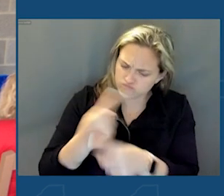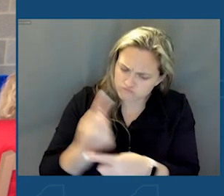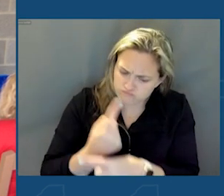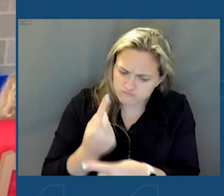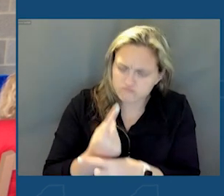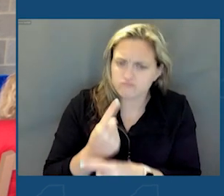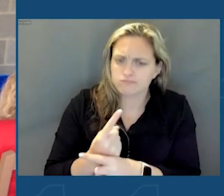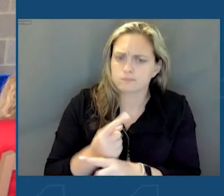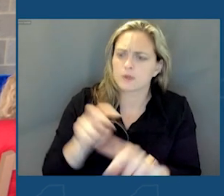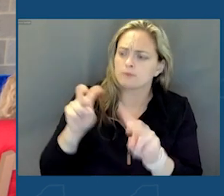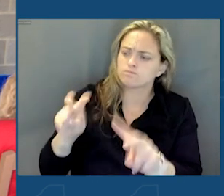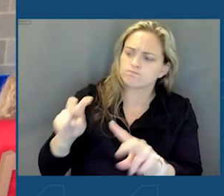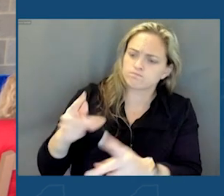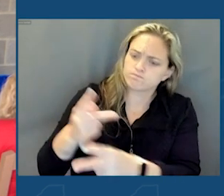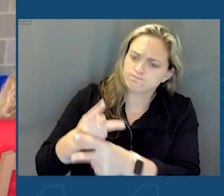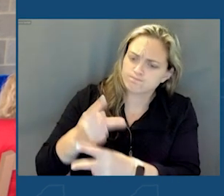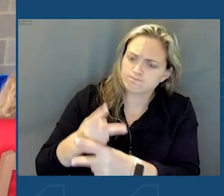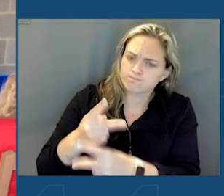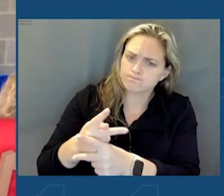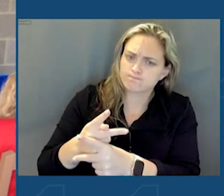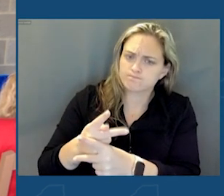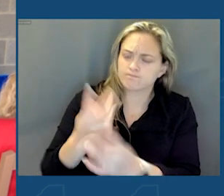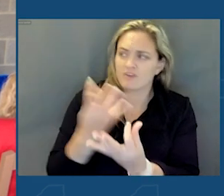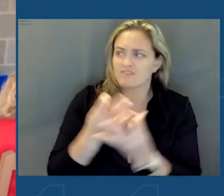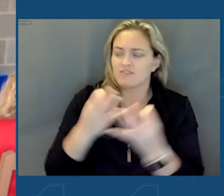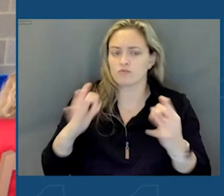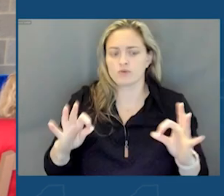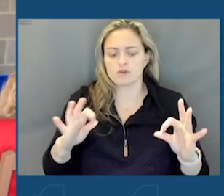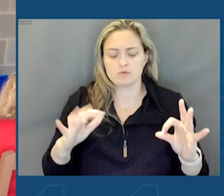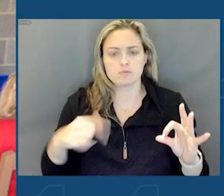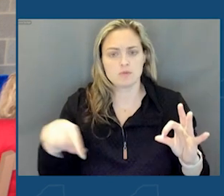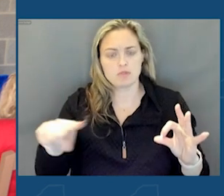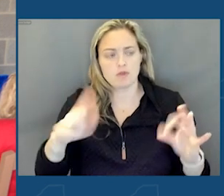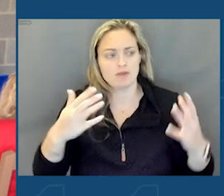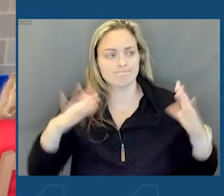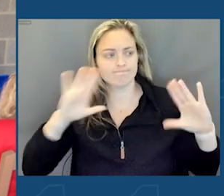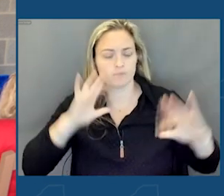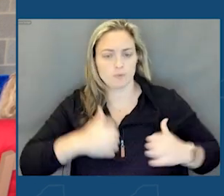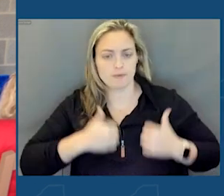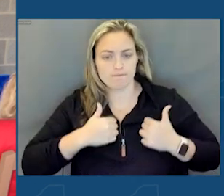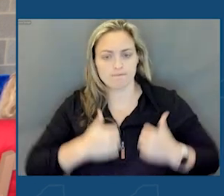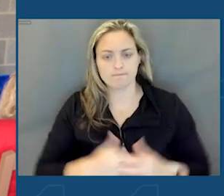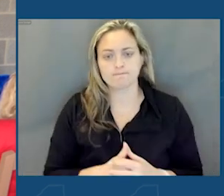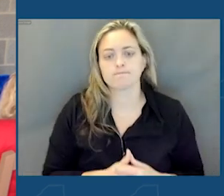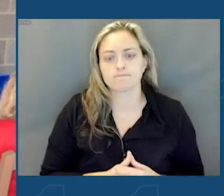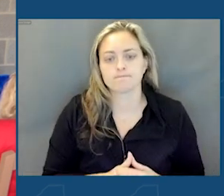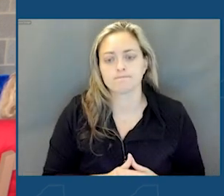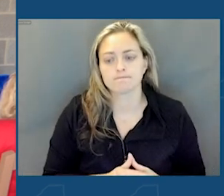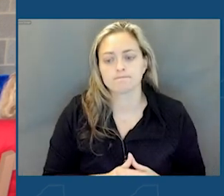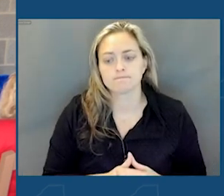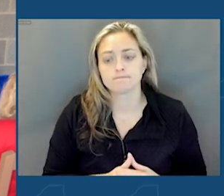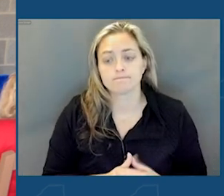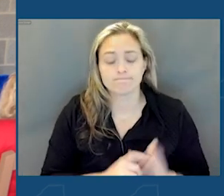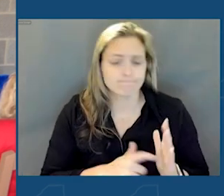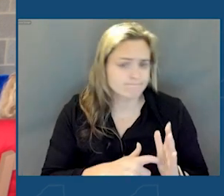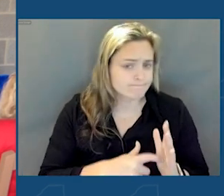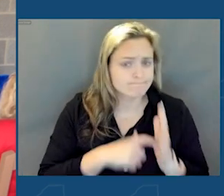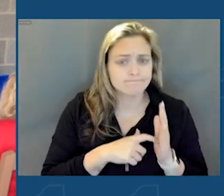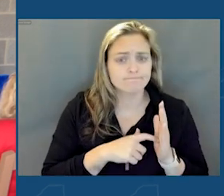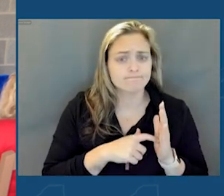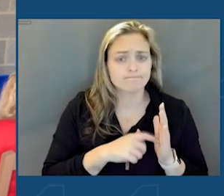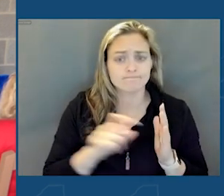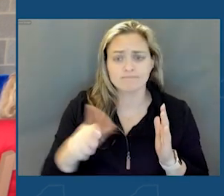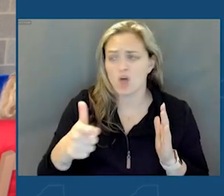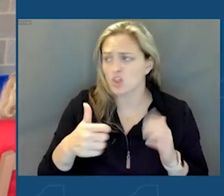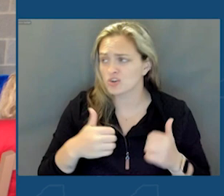watchful caretakers of the freedoms for which they gave their lives, and by demanding that no other young men